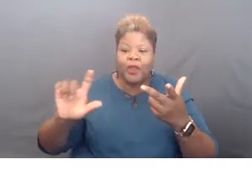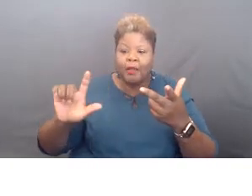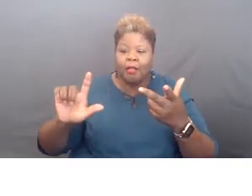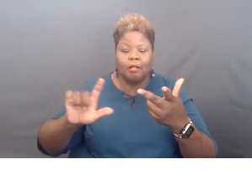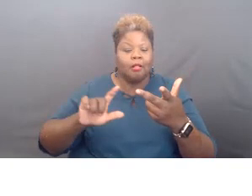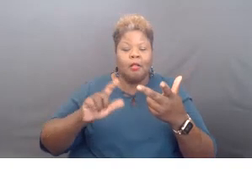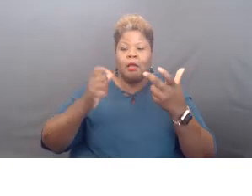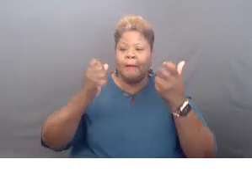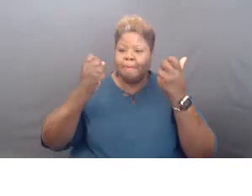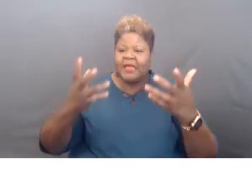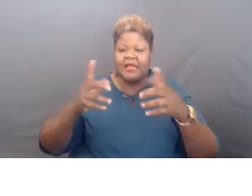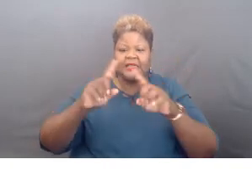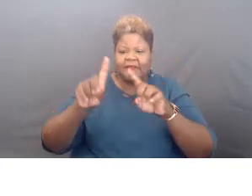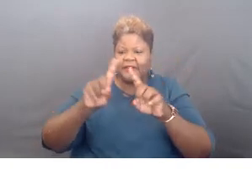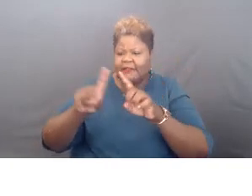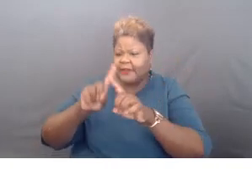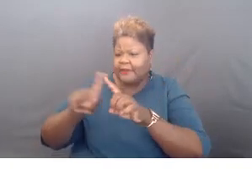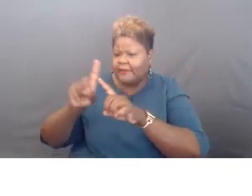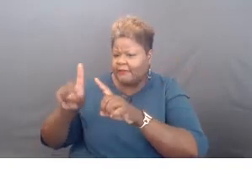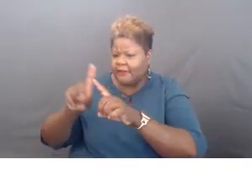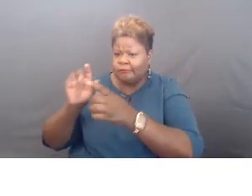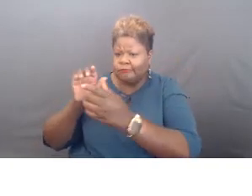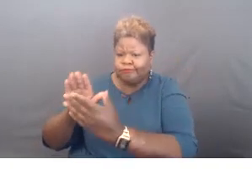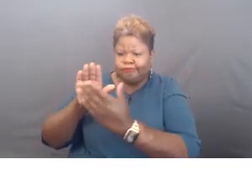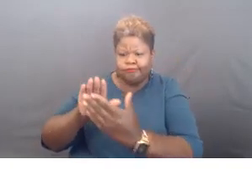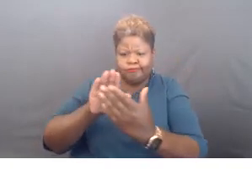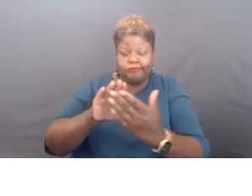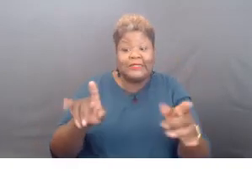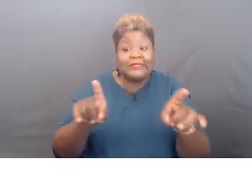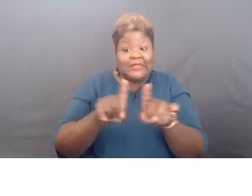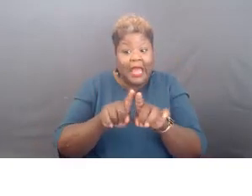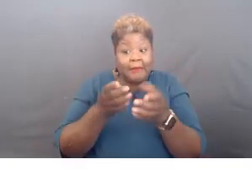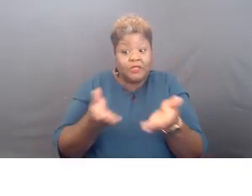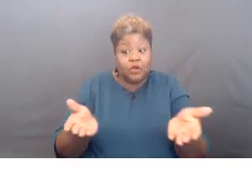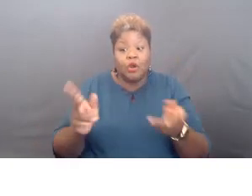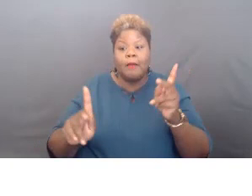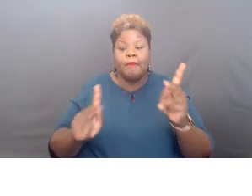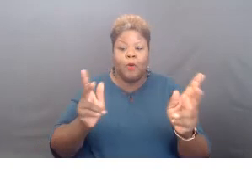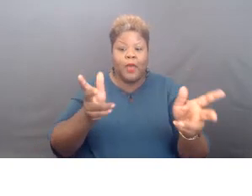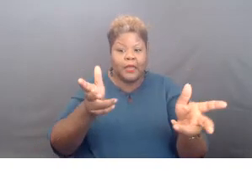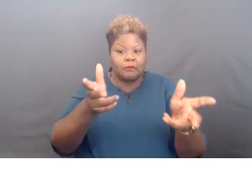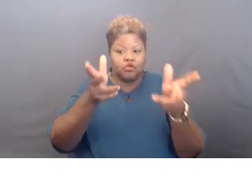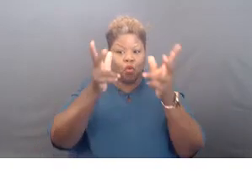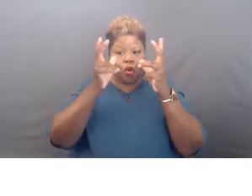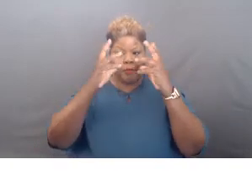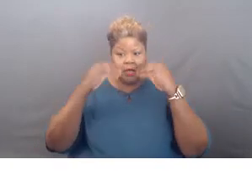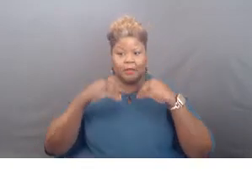different formats of the exact same material so that people can absorb it in the way that is best for them.